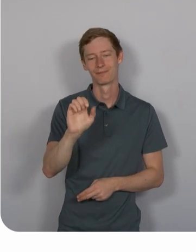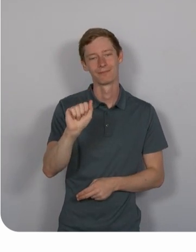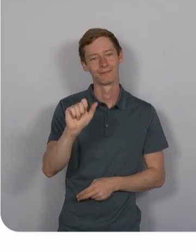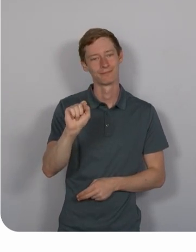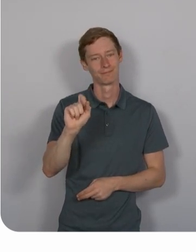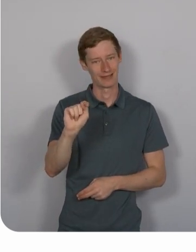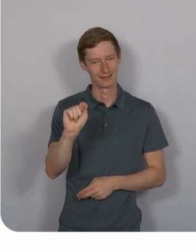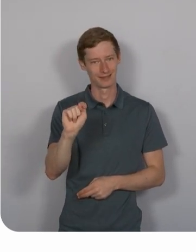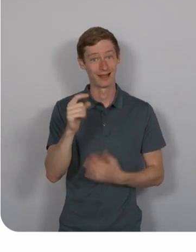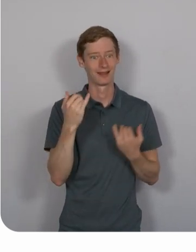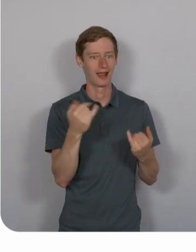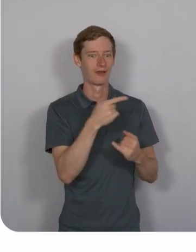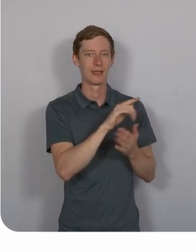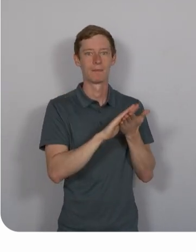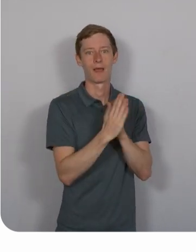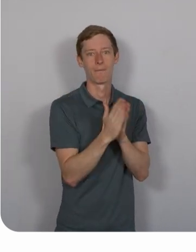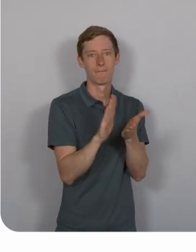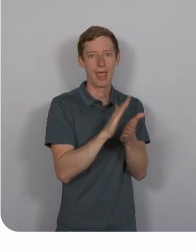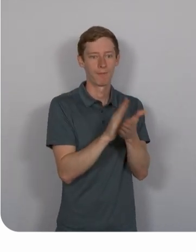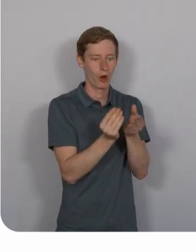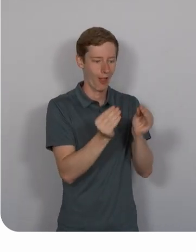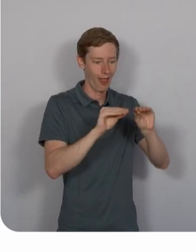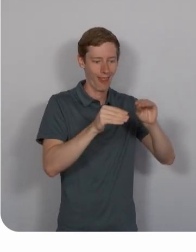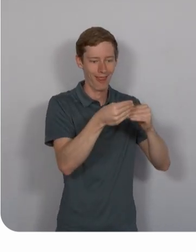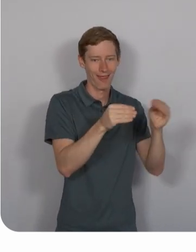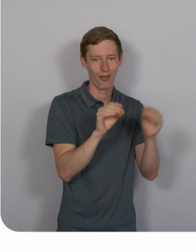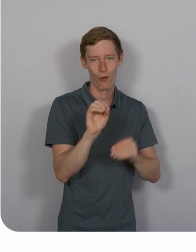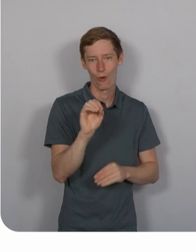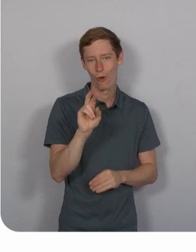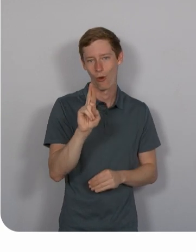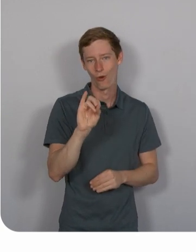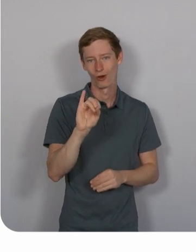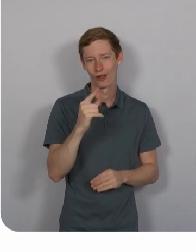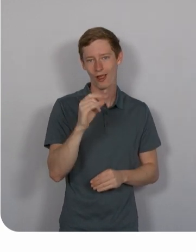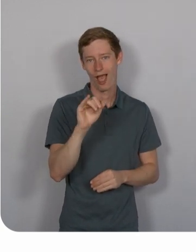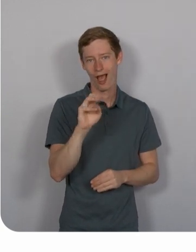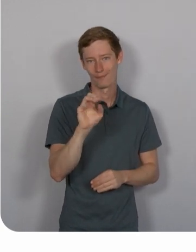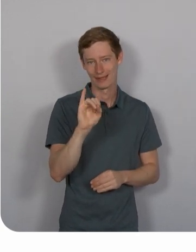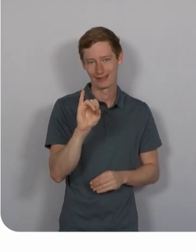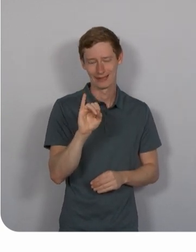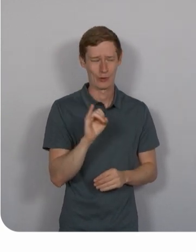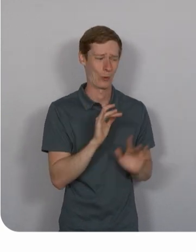Let's turn him into origami. Poor Beast.